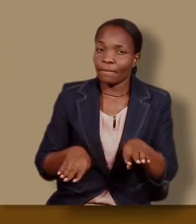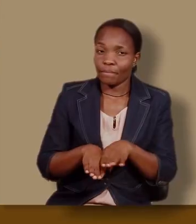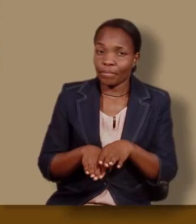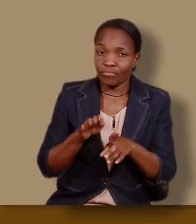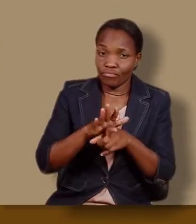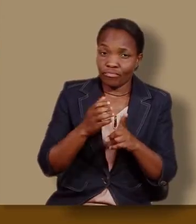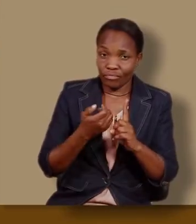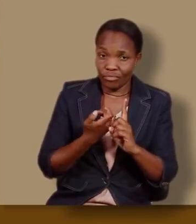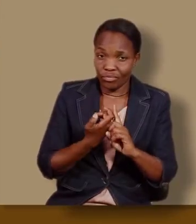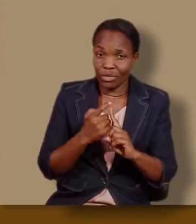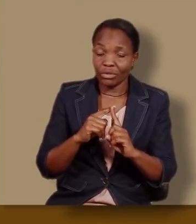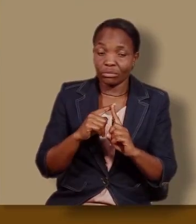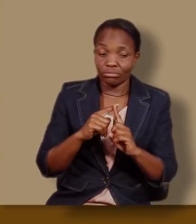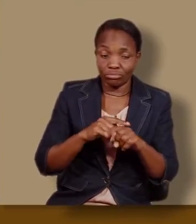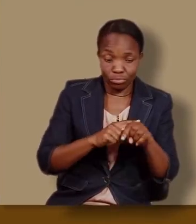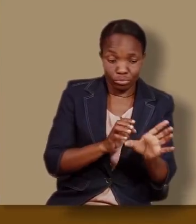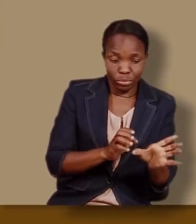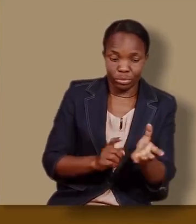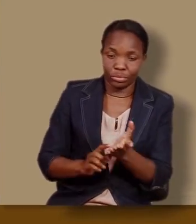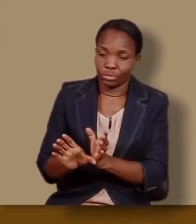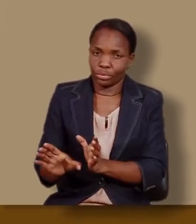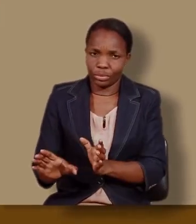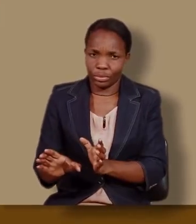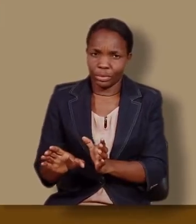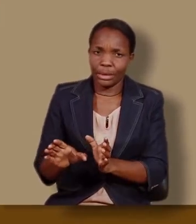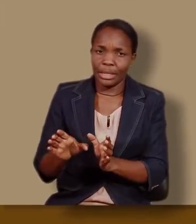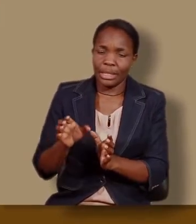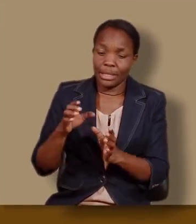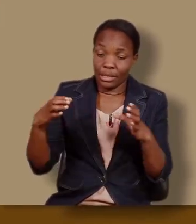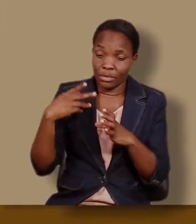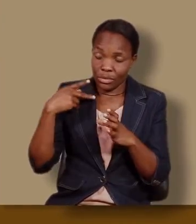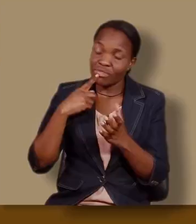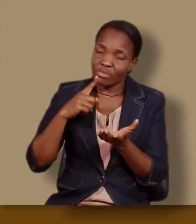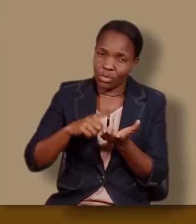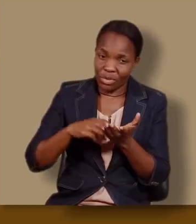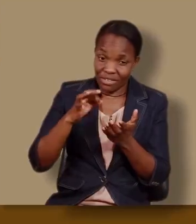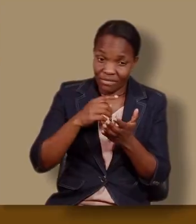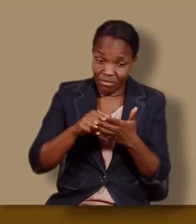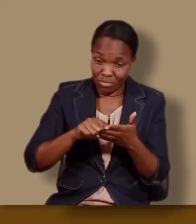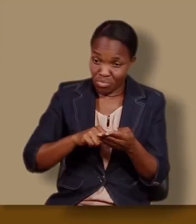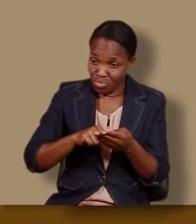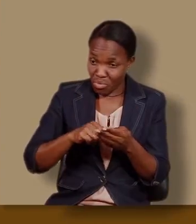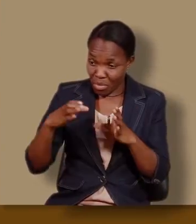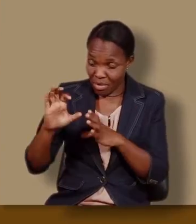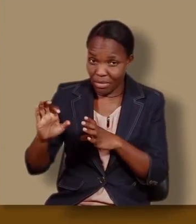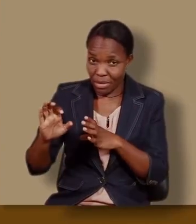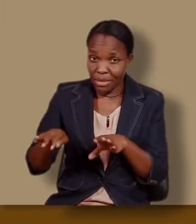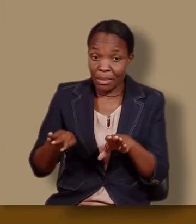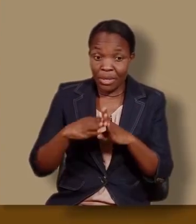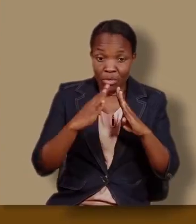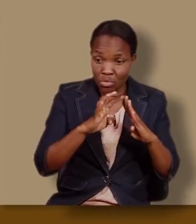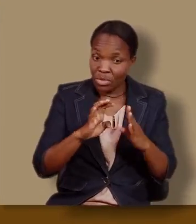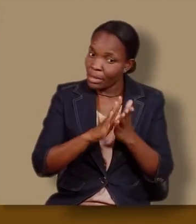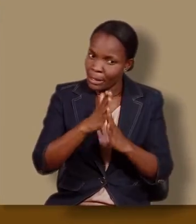party promised that if elected, it will make the homeland reserves permanent under the joint fundamental principles of separation